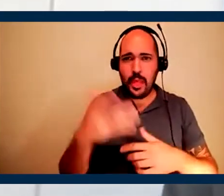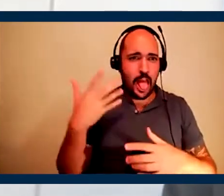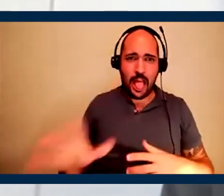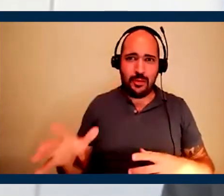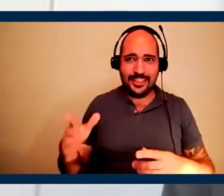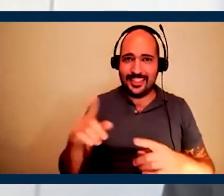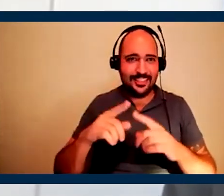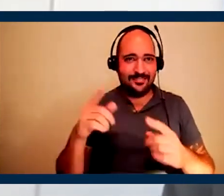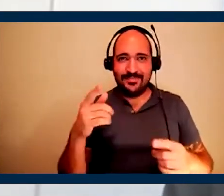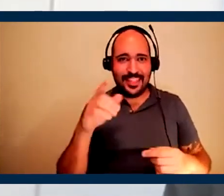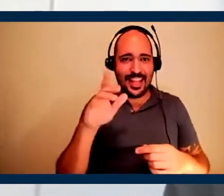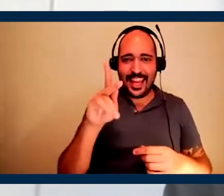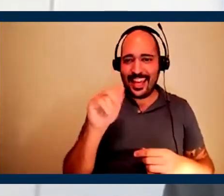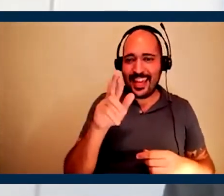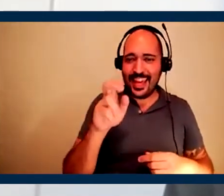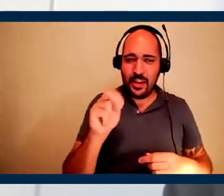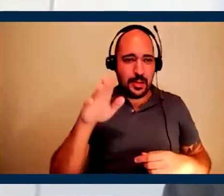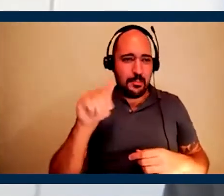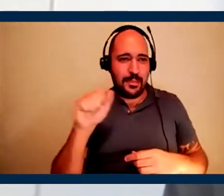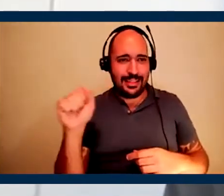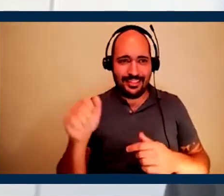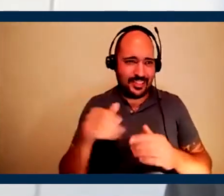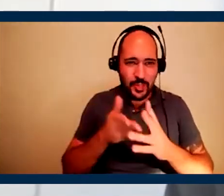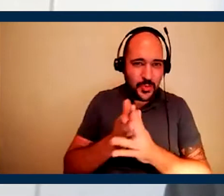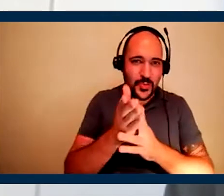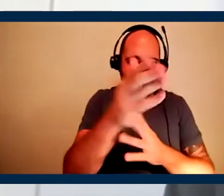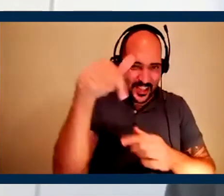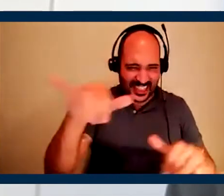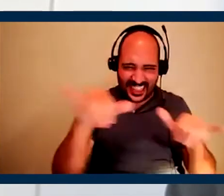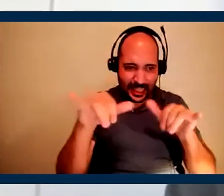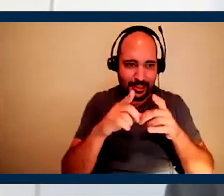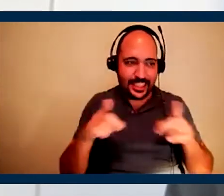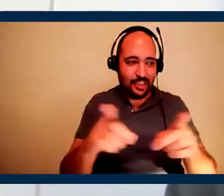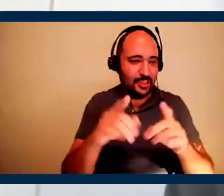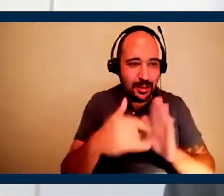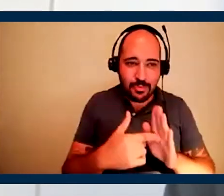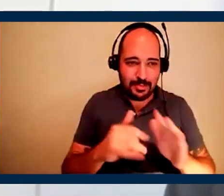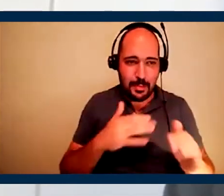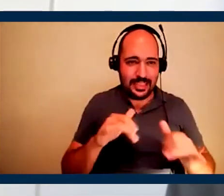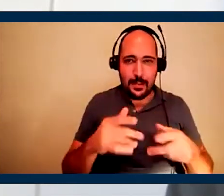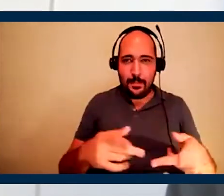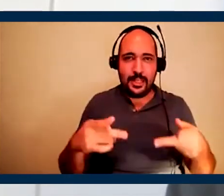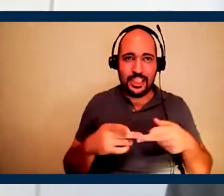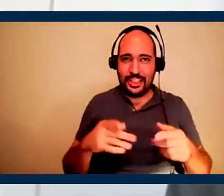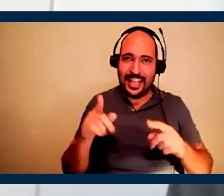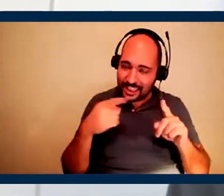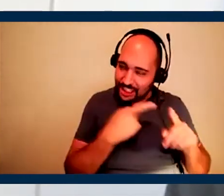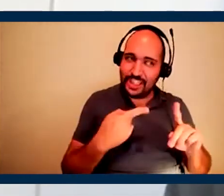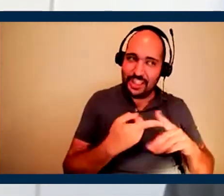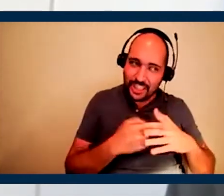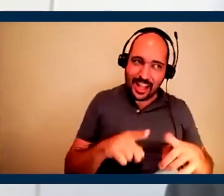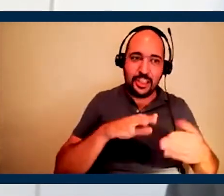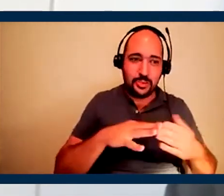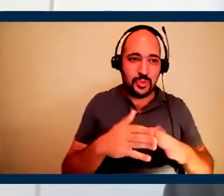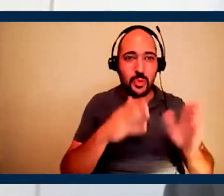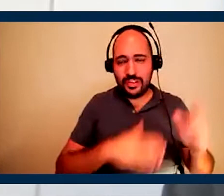assembly district, right? Congresswoman Karen Bass came out of here, who started as a community organizer with Community Coalition and others. So I'm not the first, and if I do a damn